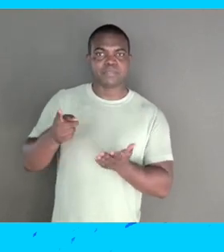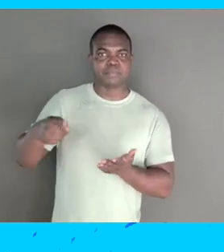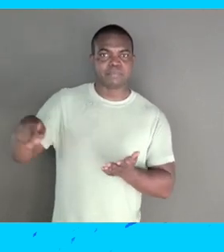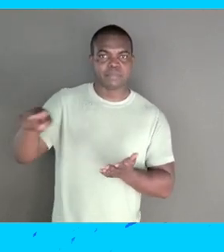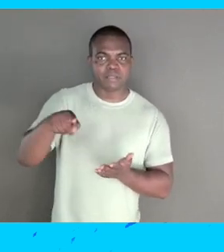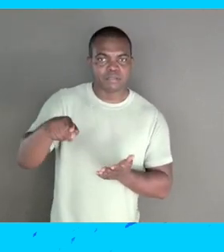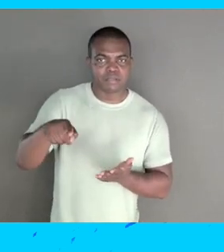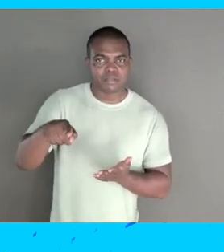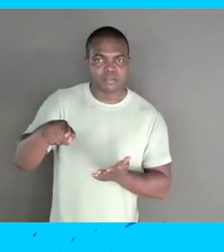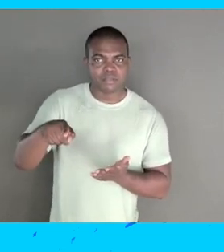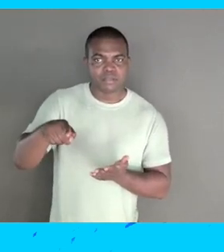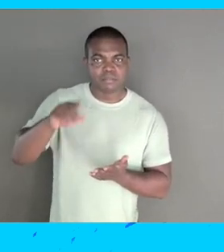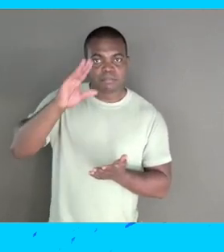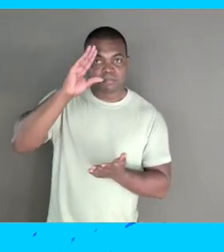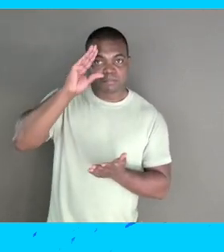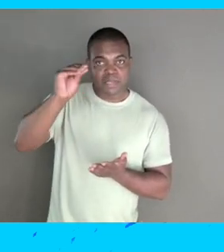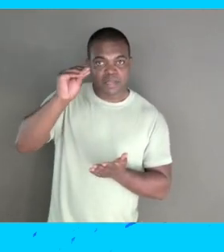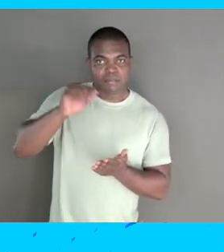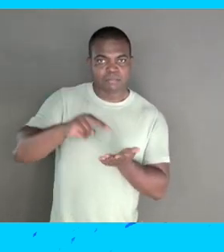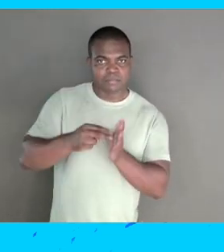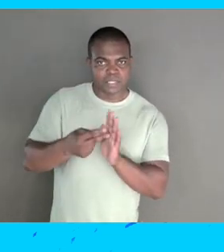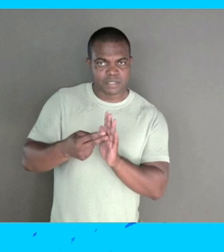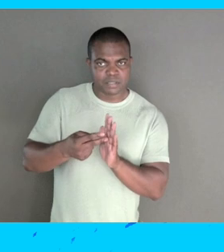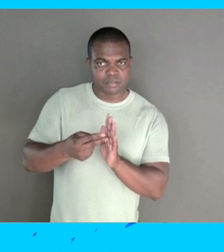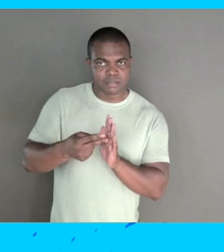males who practice same-sex